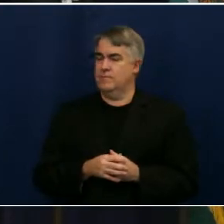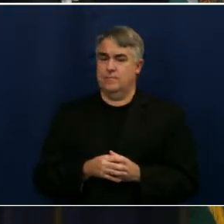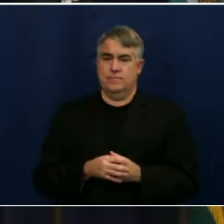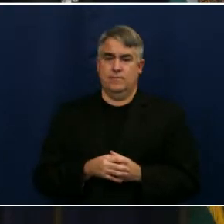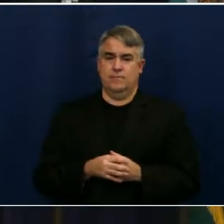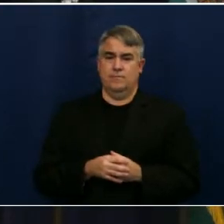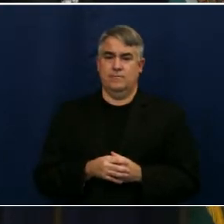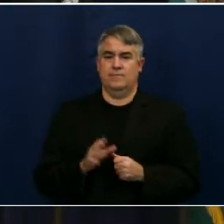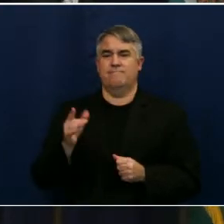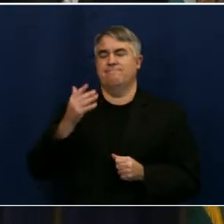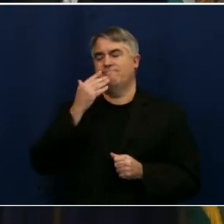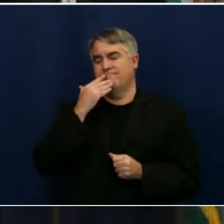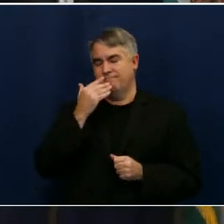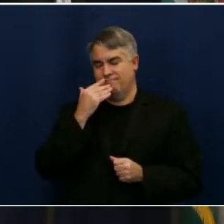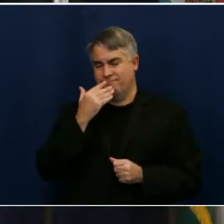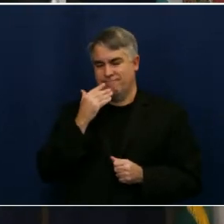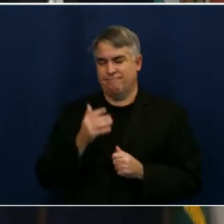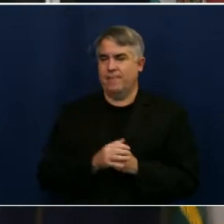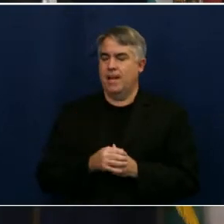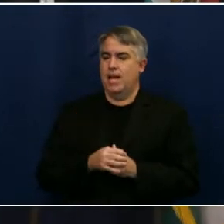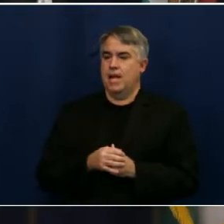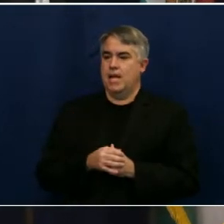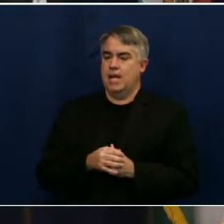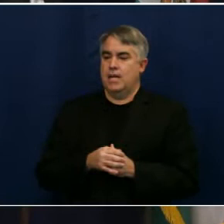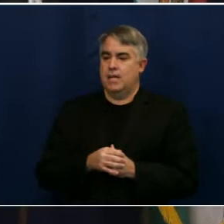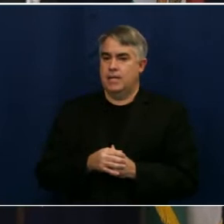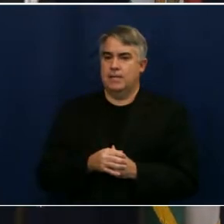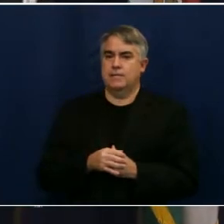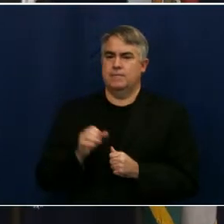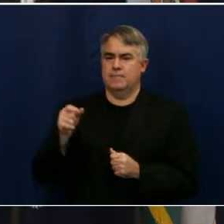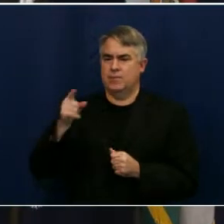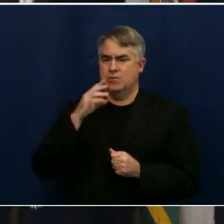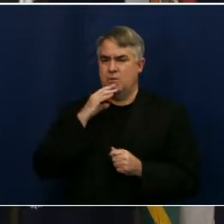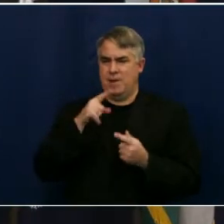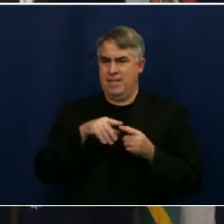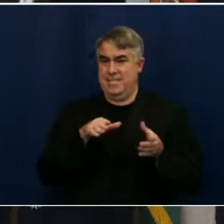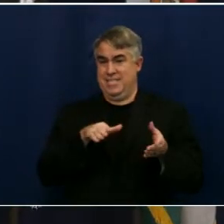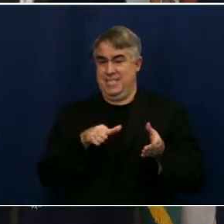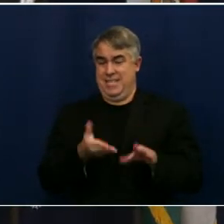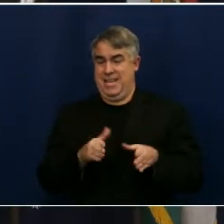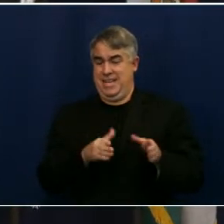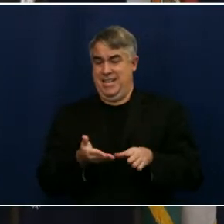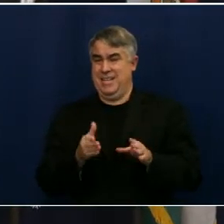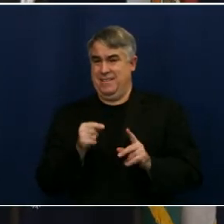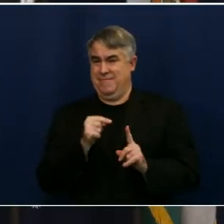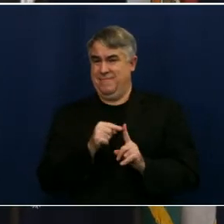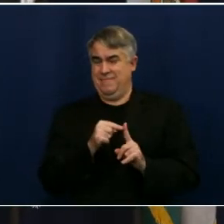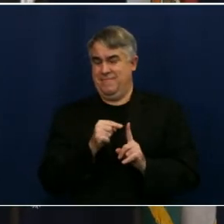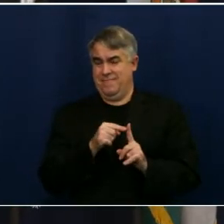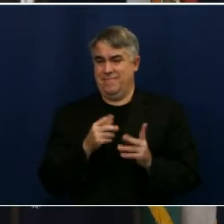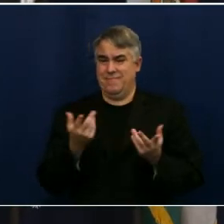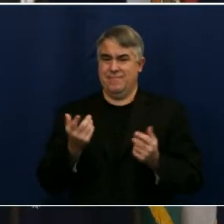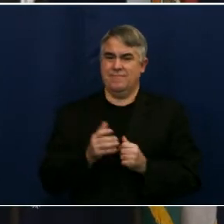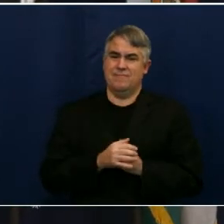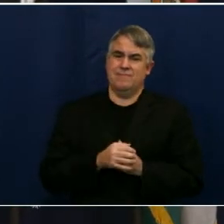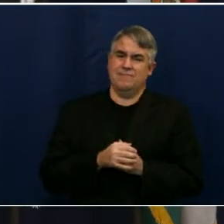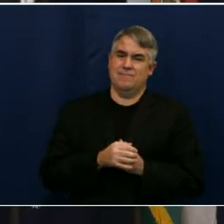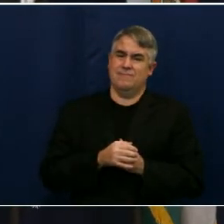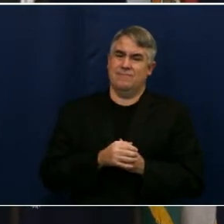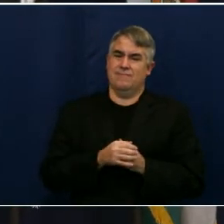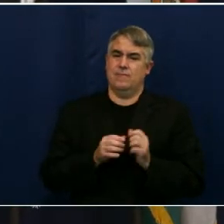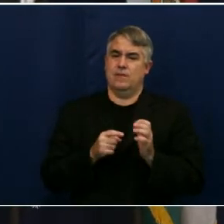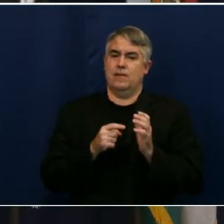Thank you again for that question. When we talk about deaths, deaths are very delayed. They're down there with outbreaks. So